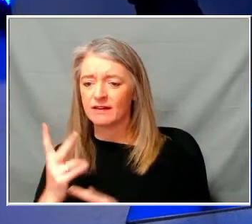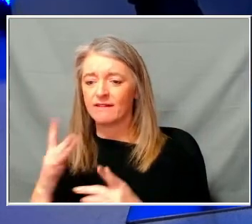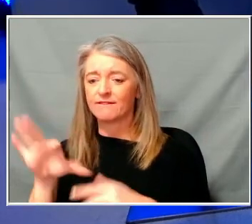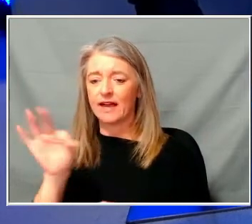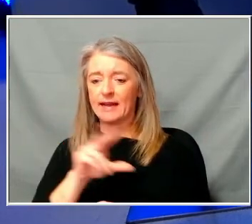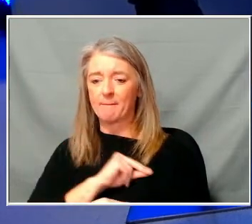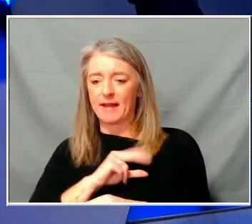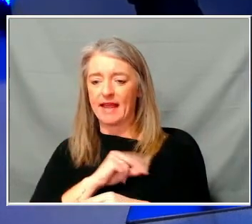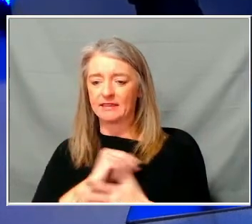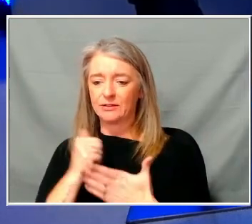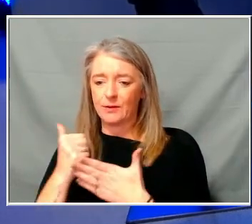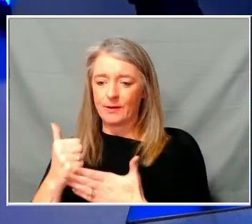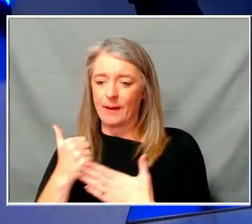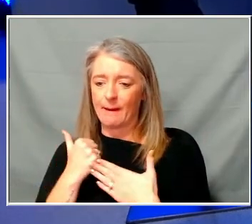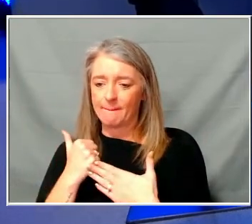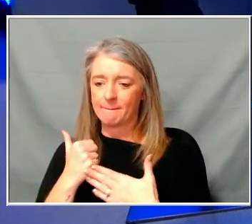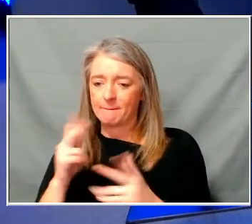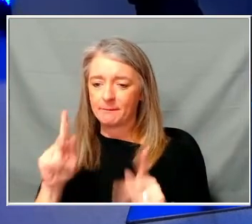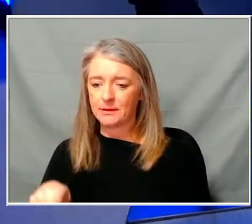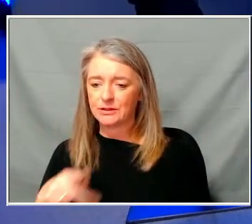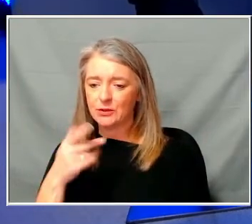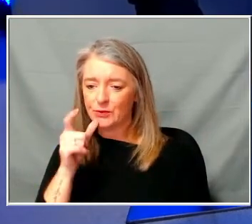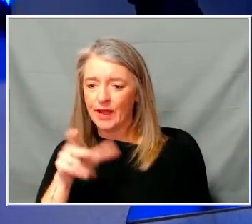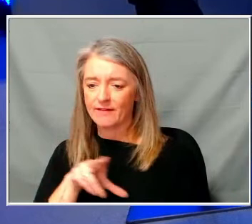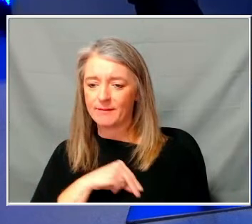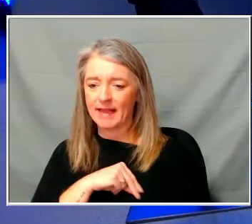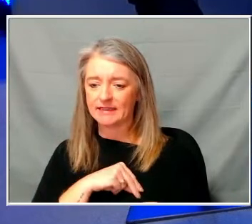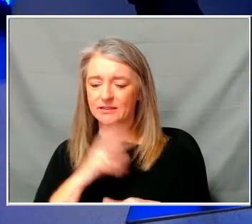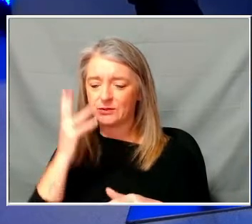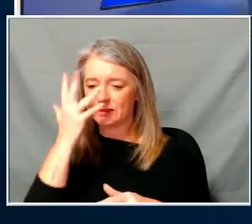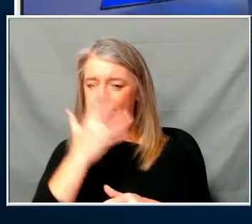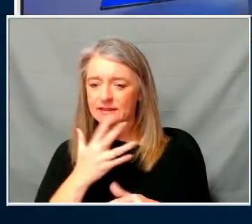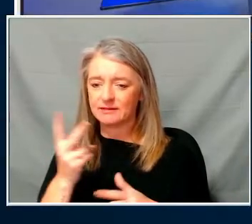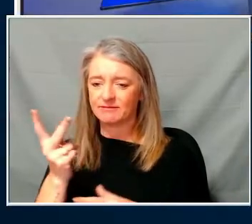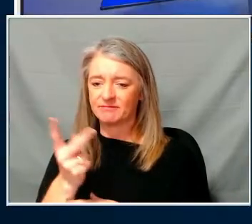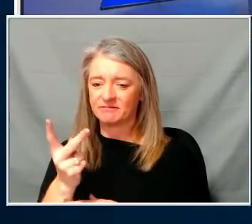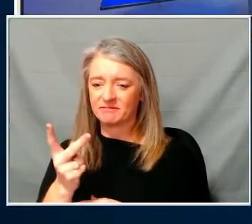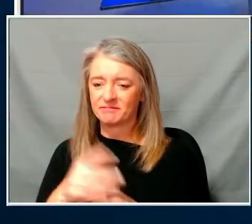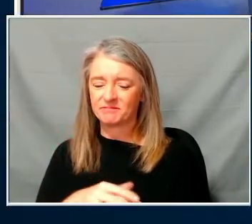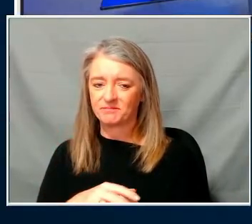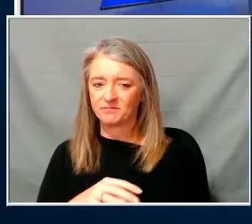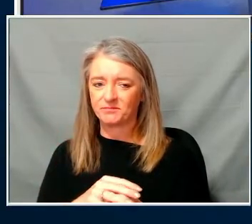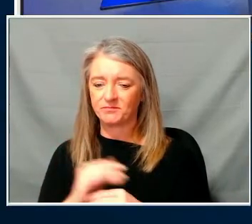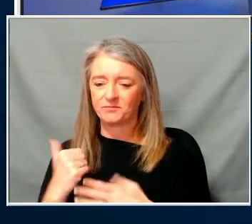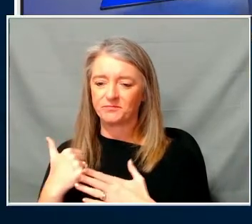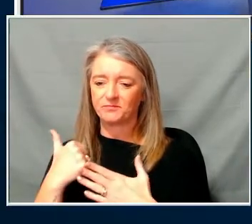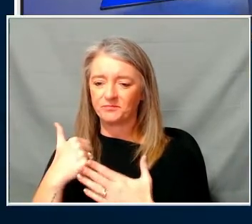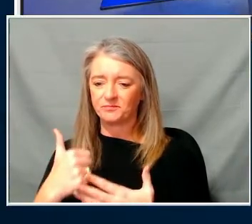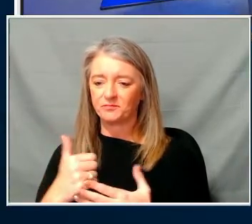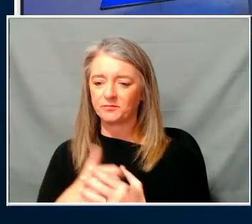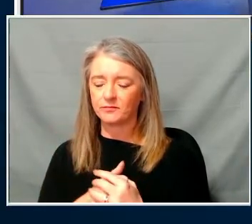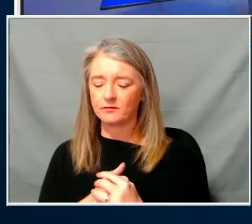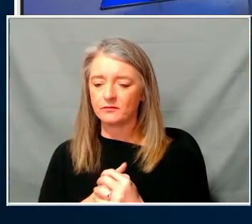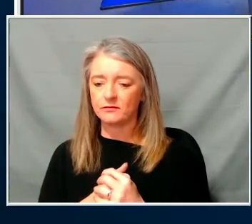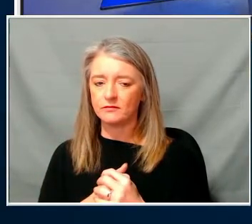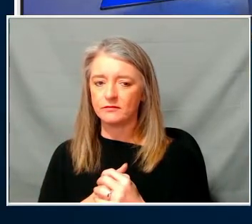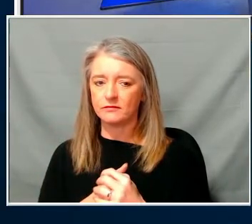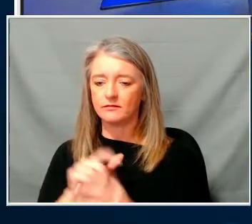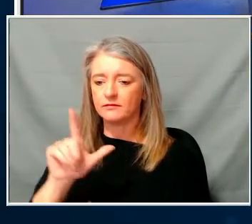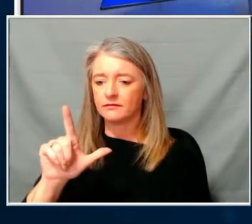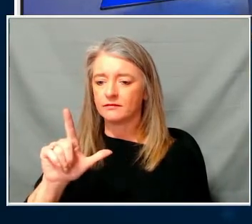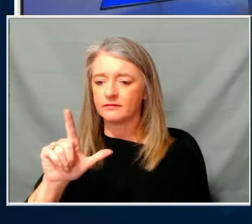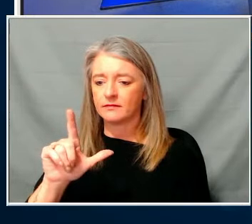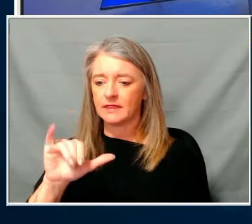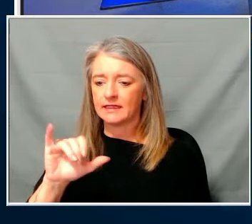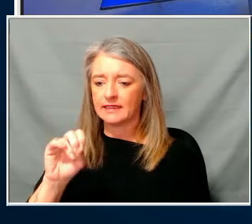help you around. So it's just nice to see a face like one of these two faces here to help you out. Lisa has a question for Dr. Nawalnik. While we're here, we've